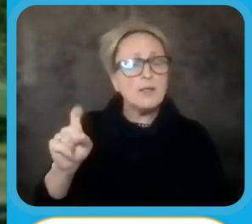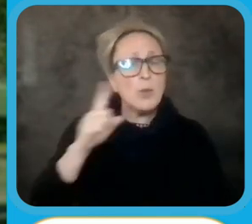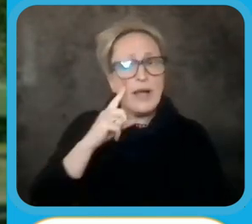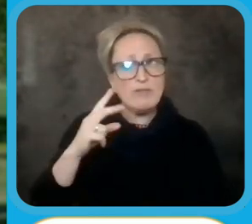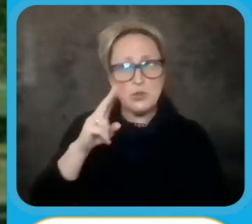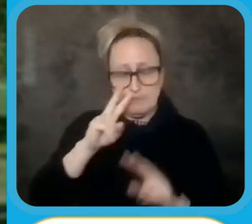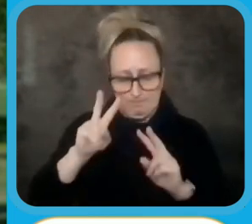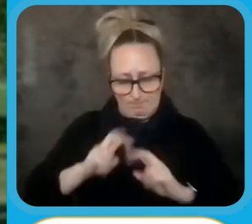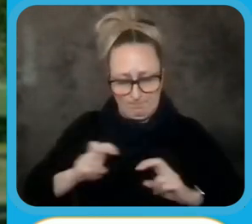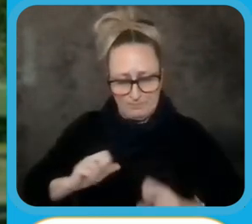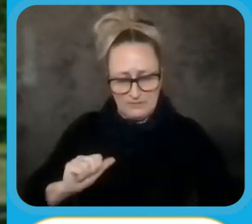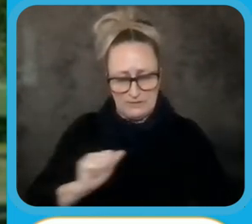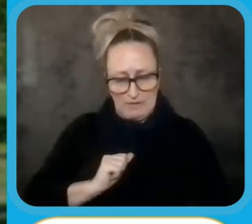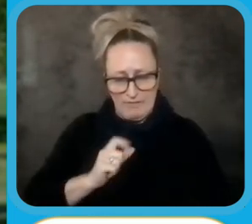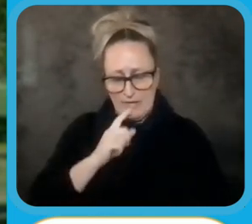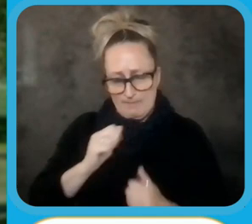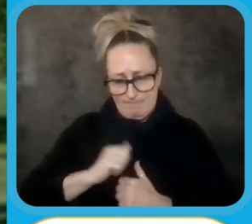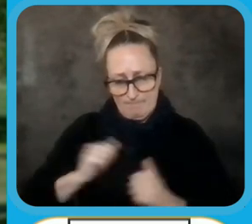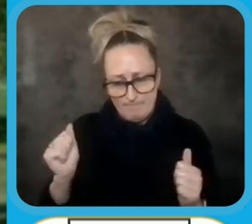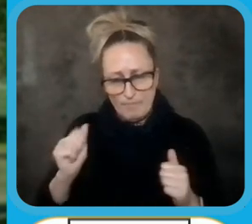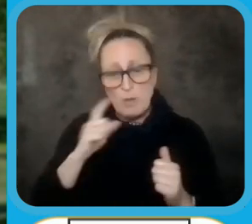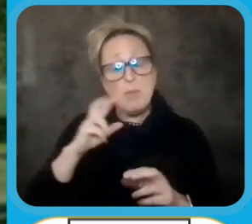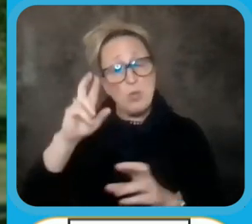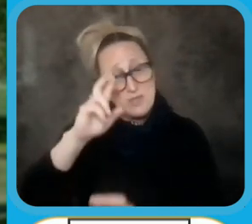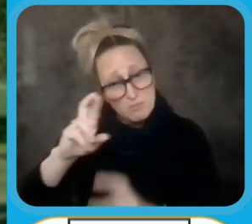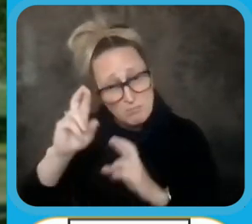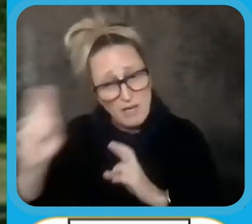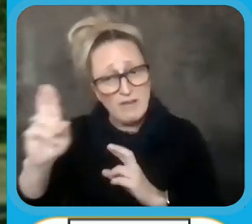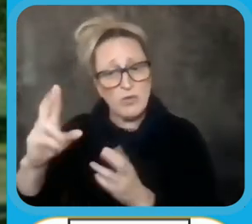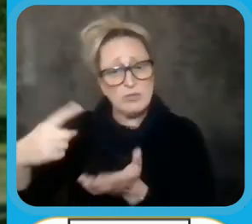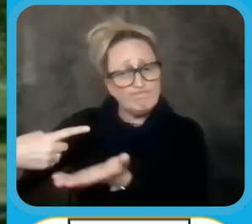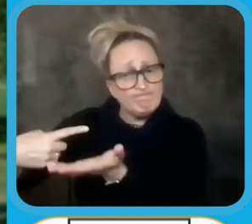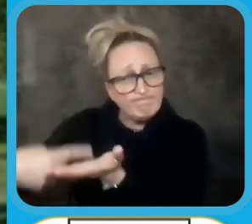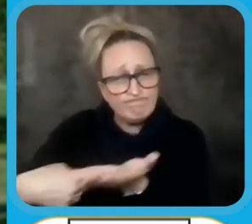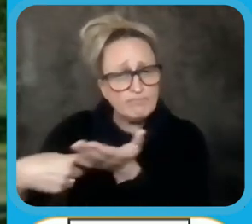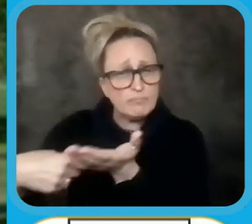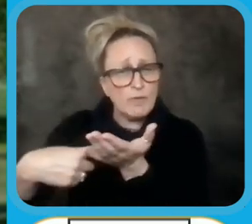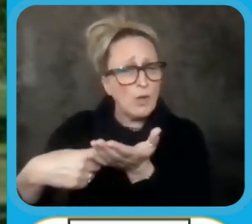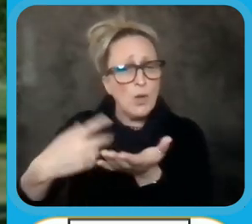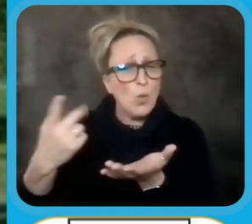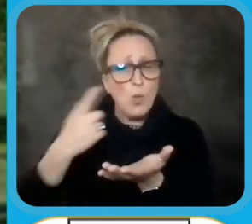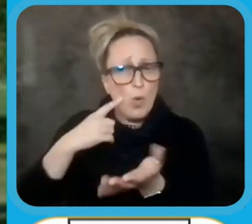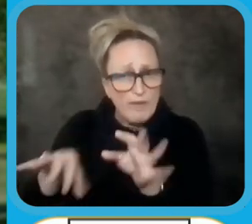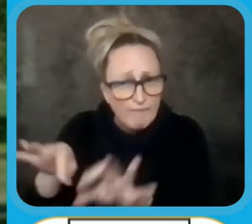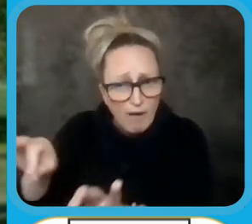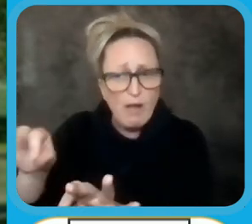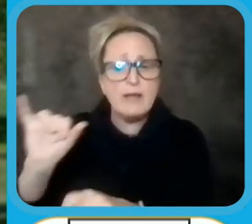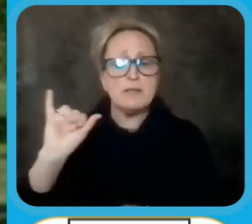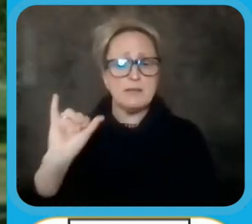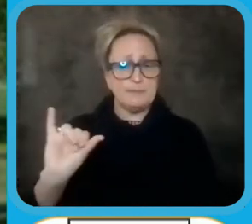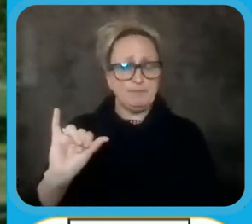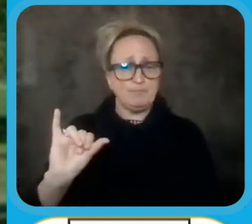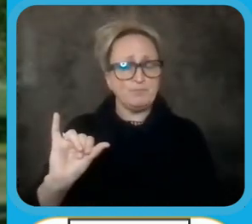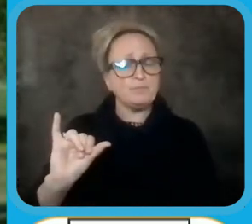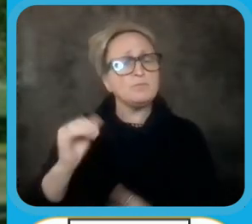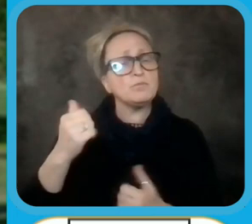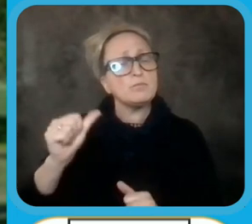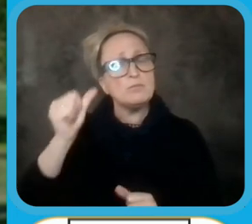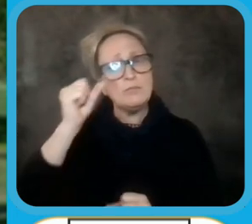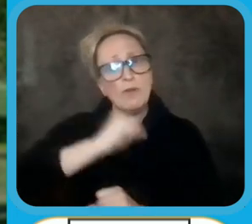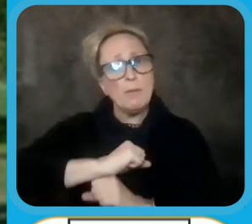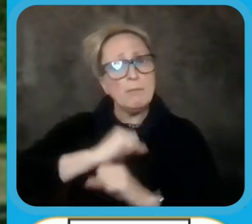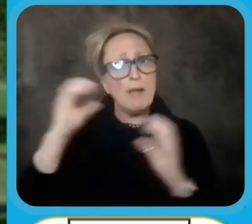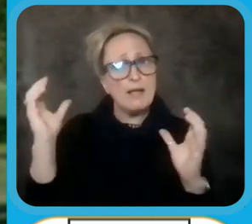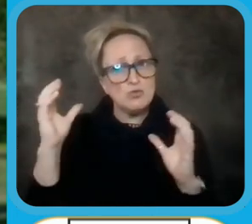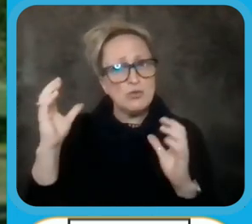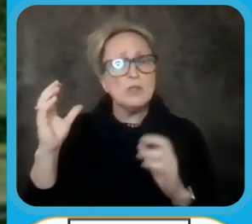we need to have an honest but respectful conversation about what we find. Try to imagine what it must be